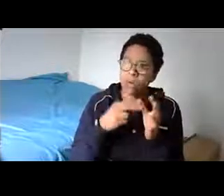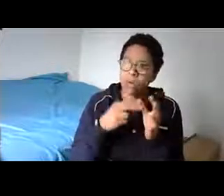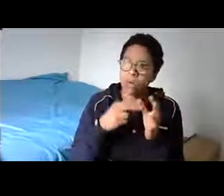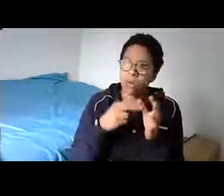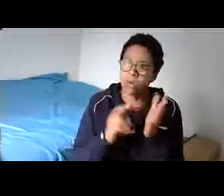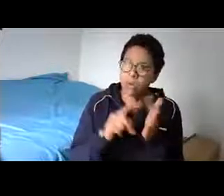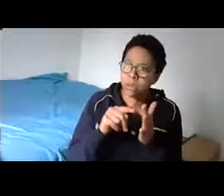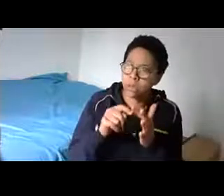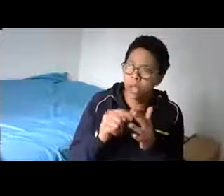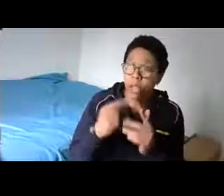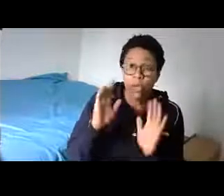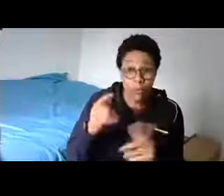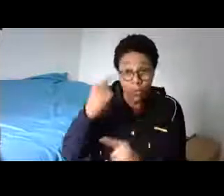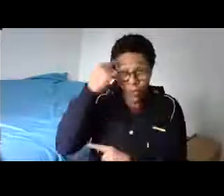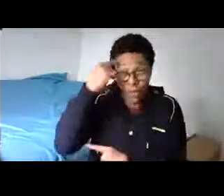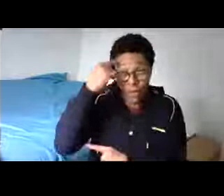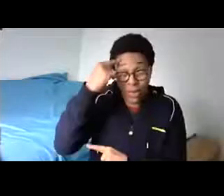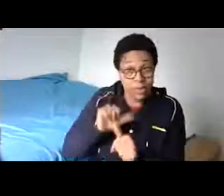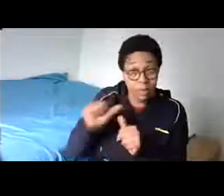pocket?